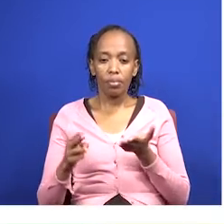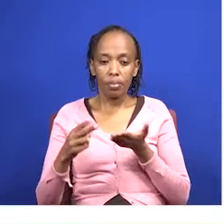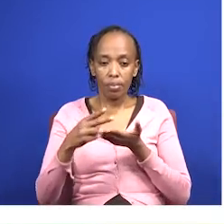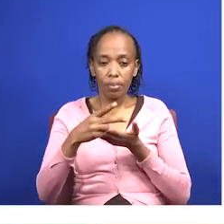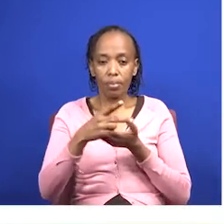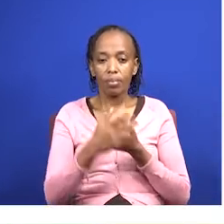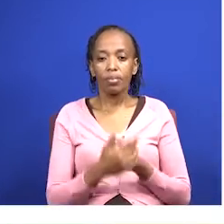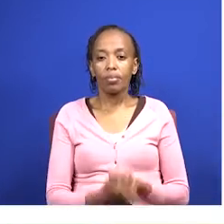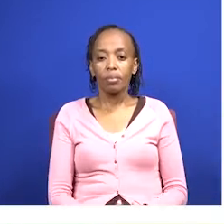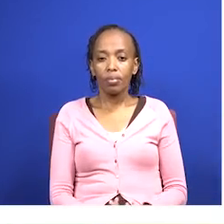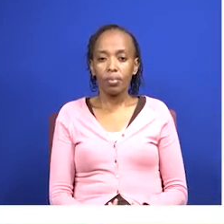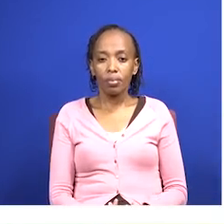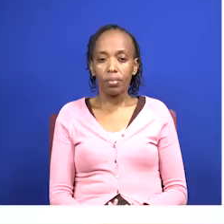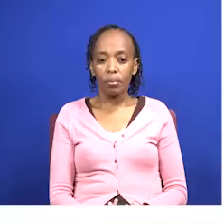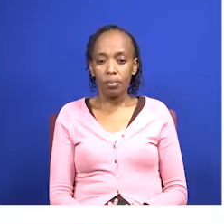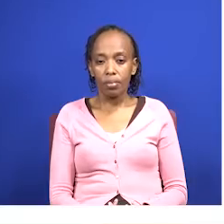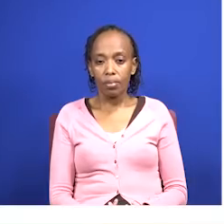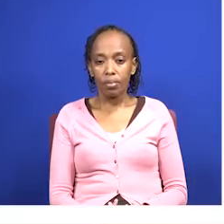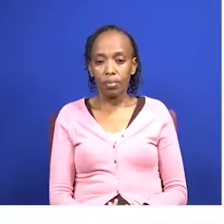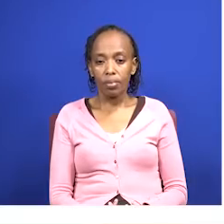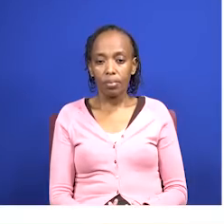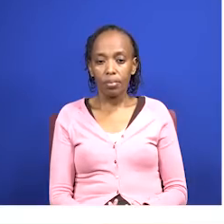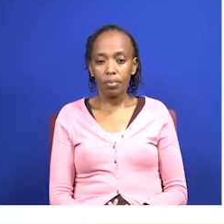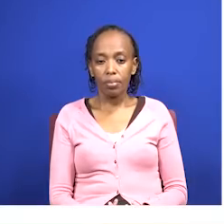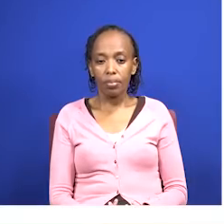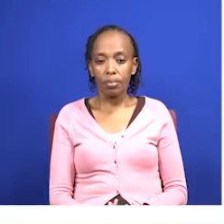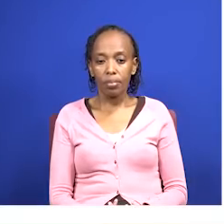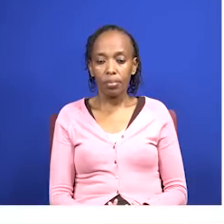Cut it all round with your pair of scissors.